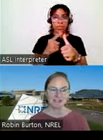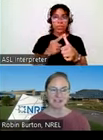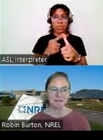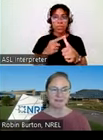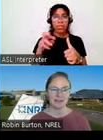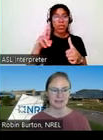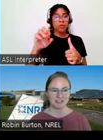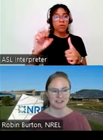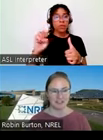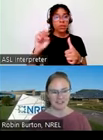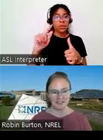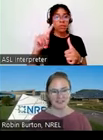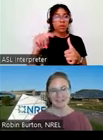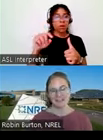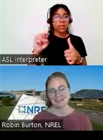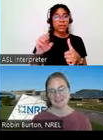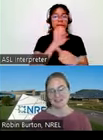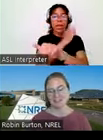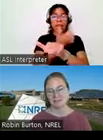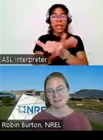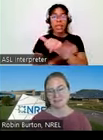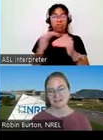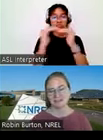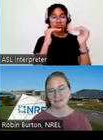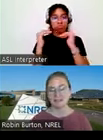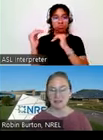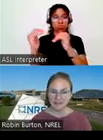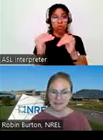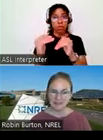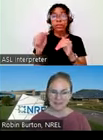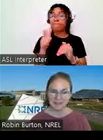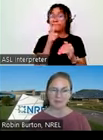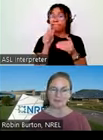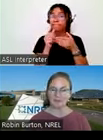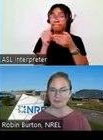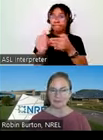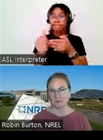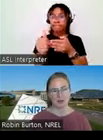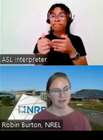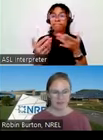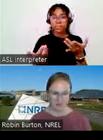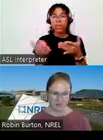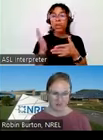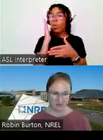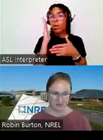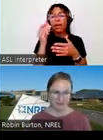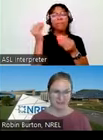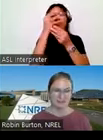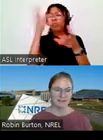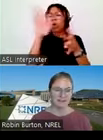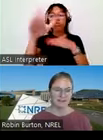stakeholder engagement and energy justice. This activity is being conducted throughout the study and will inform all of the work that we